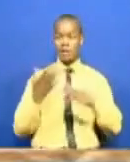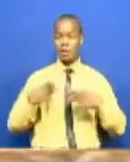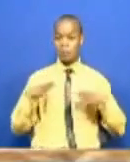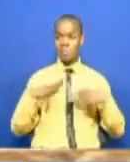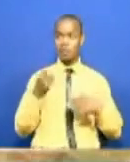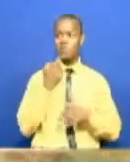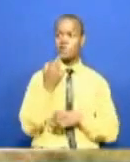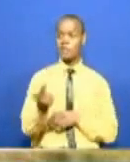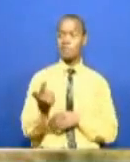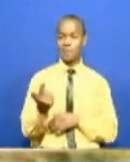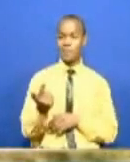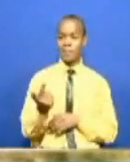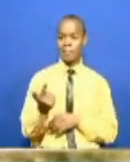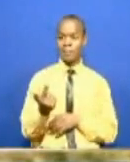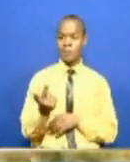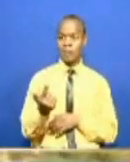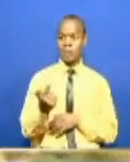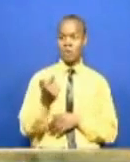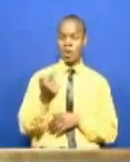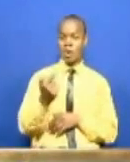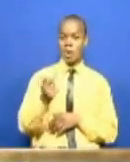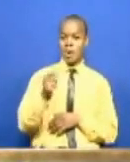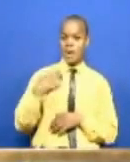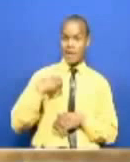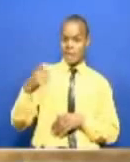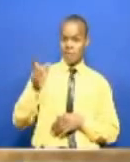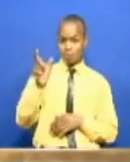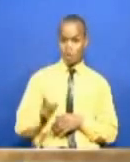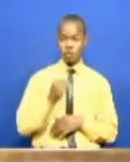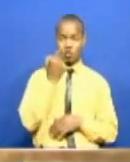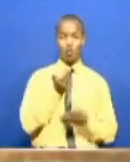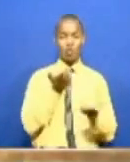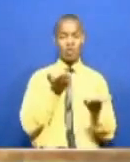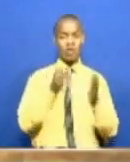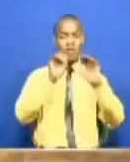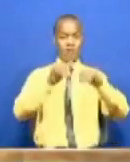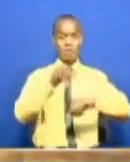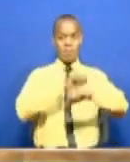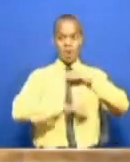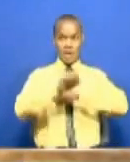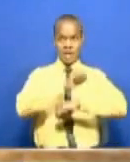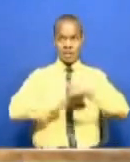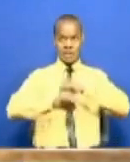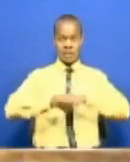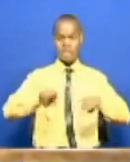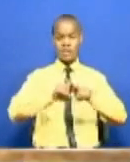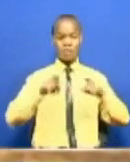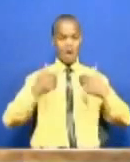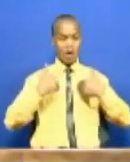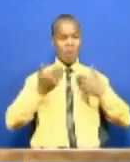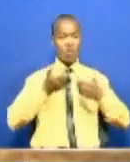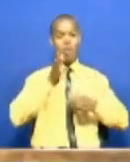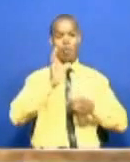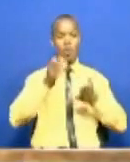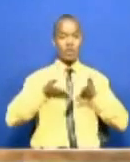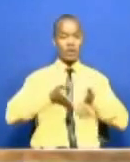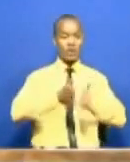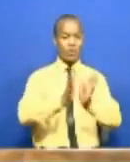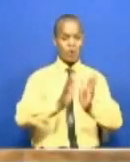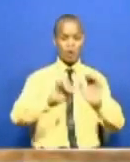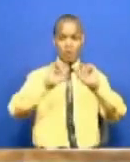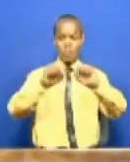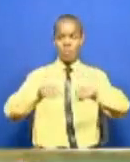the tycoon, who engages in farming activities, dug a trench on a public road as a waterway, much to the chagrin